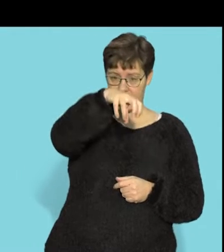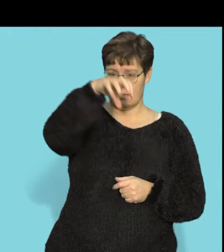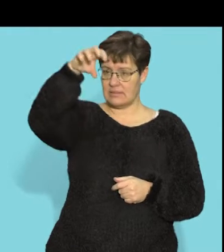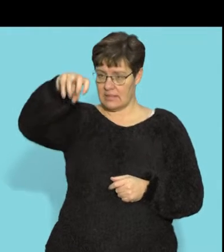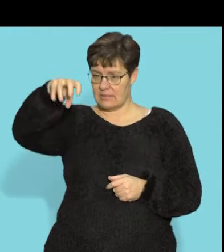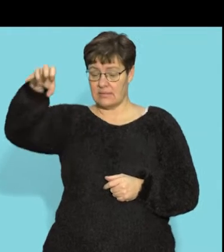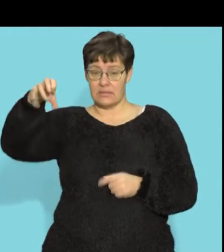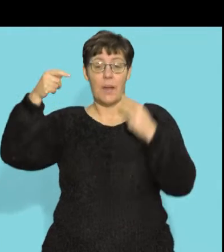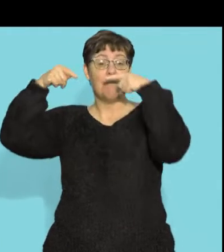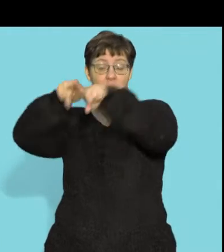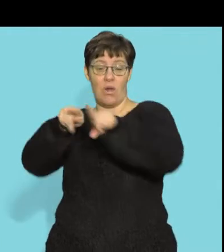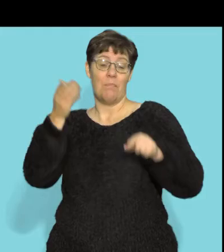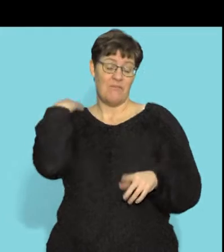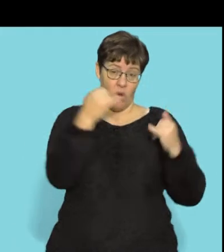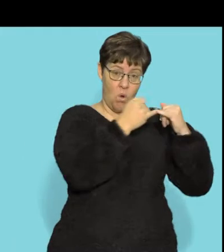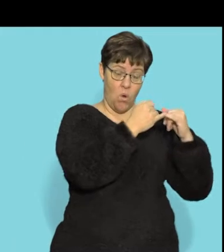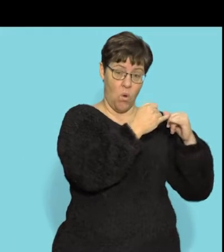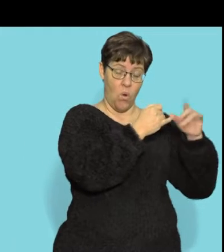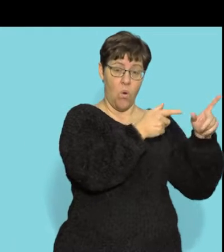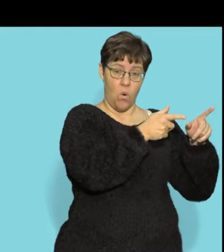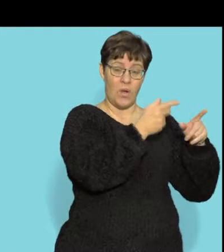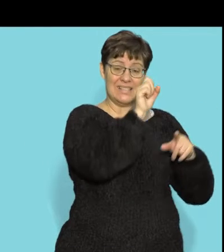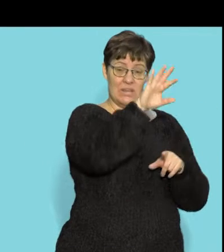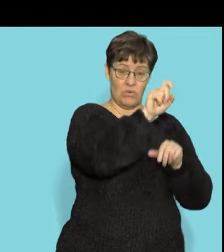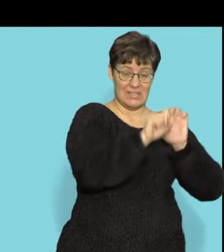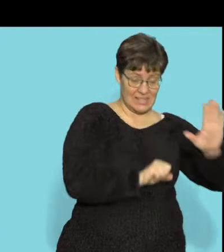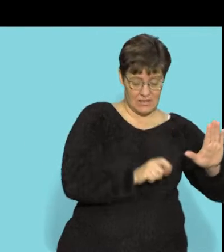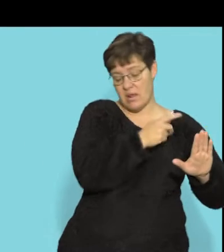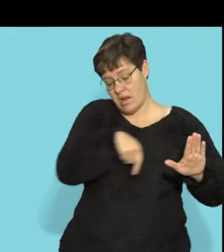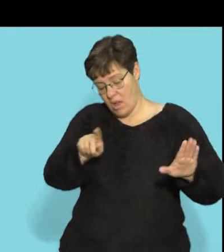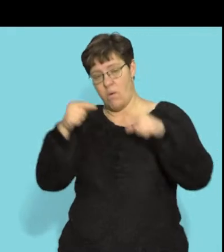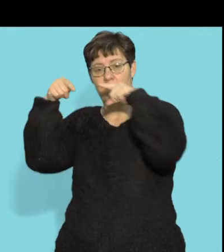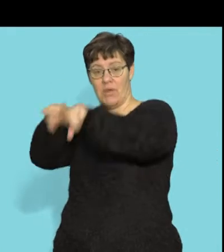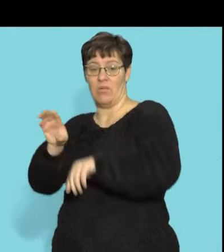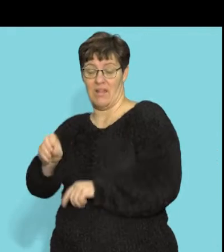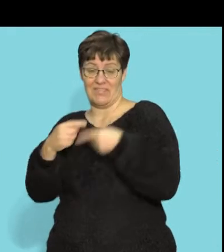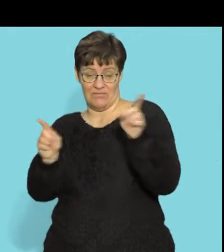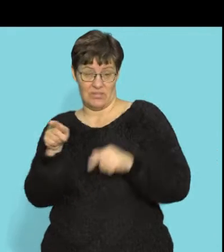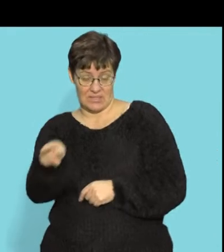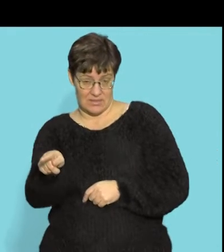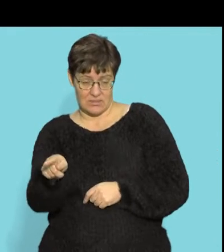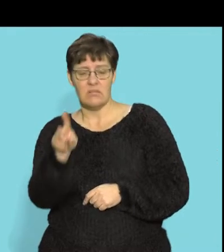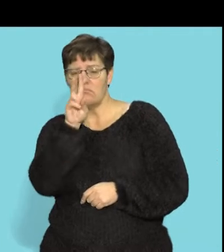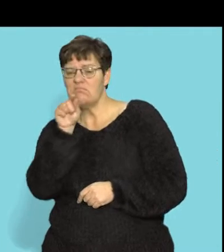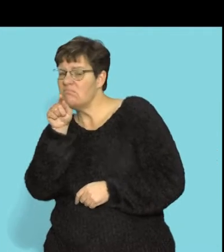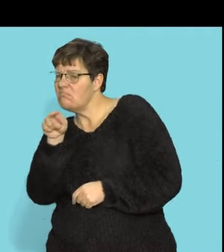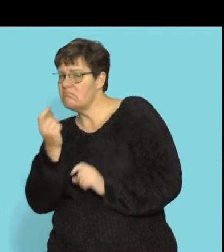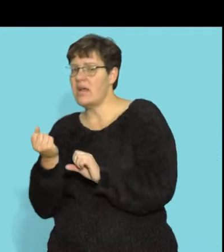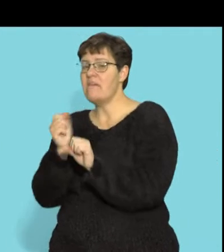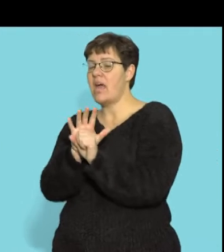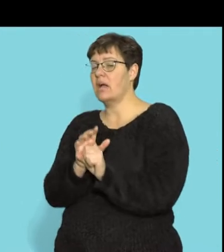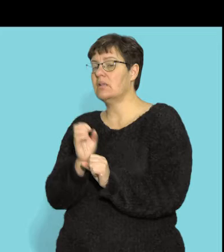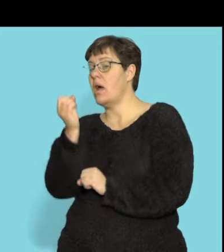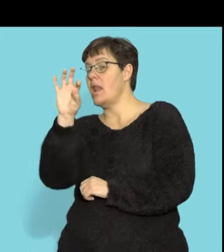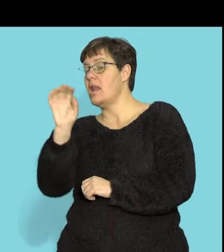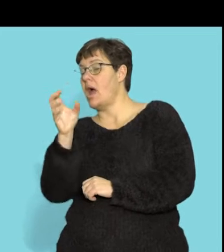in parallel, okay? So this is the number of light bulbs that we'll connect in parallel. And we want to see how that affects